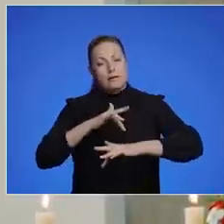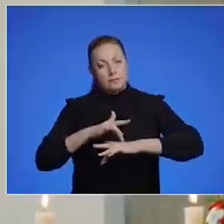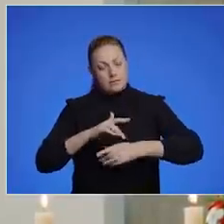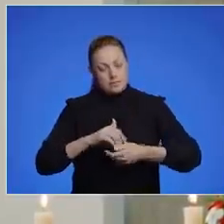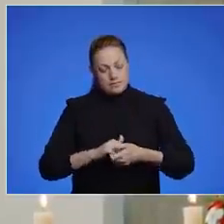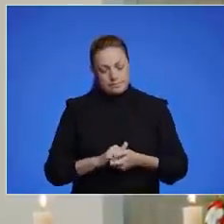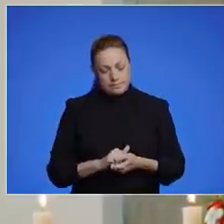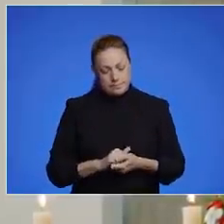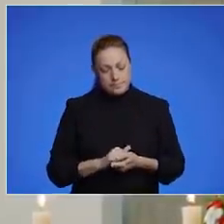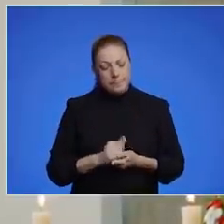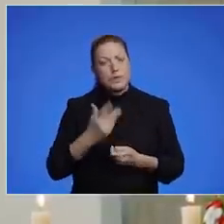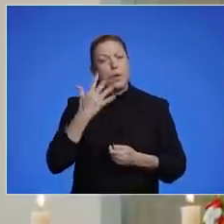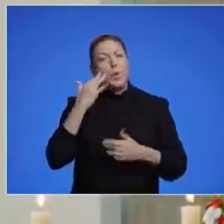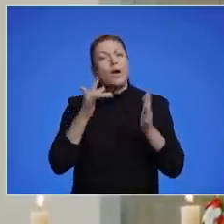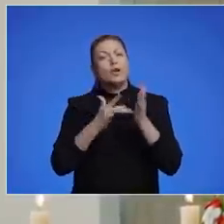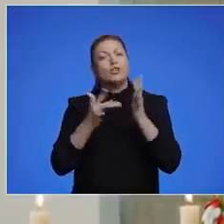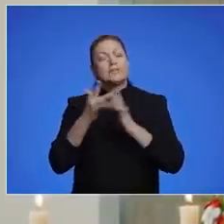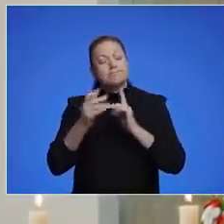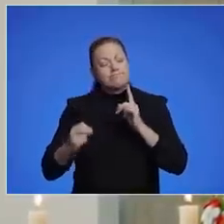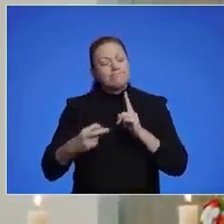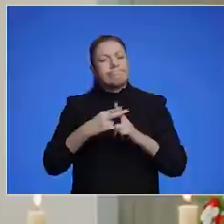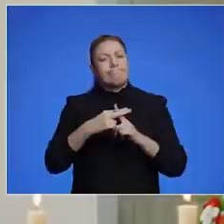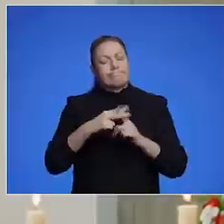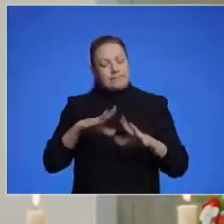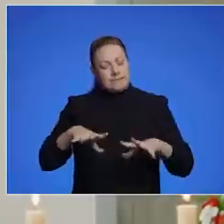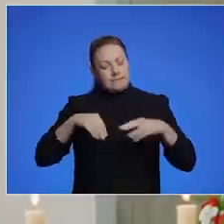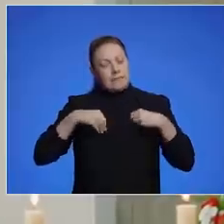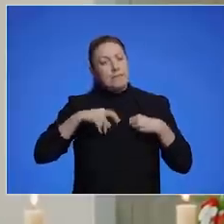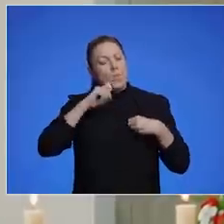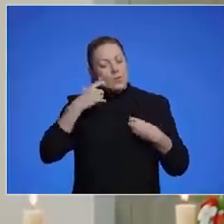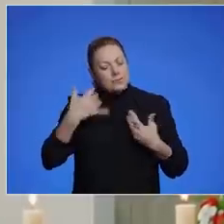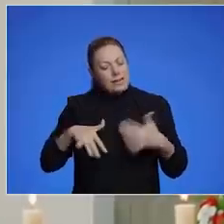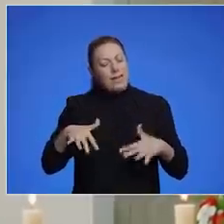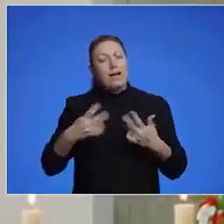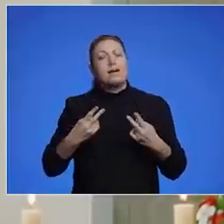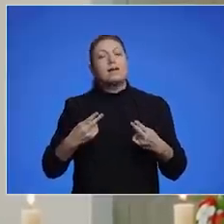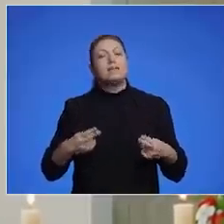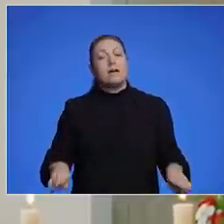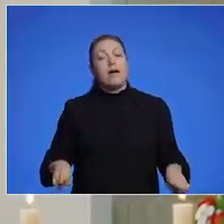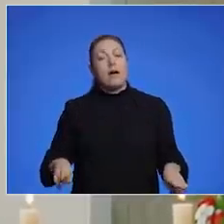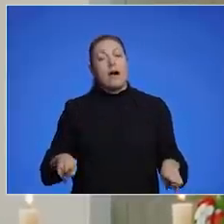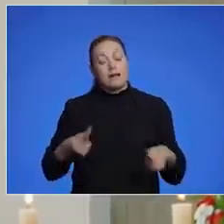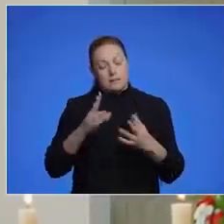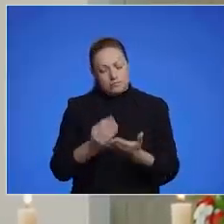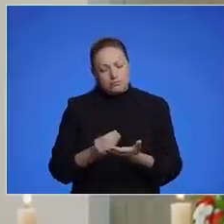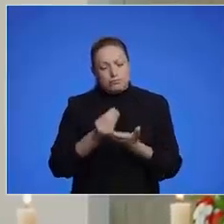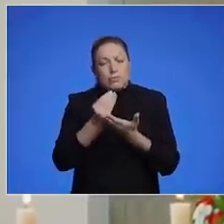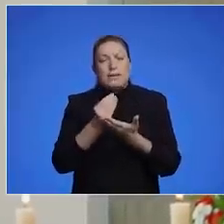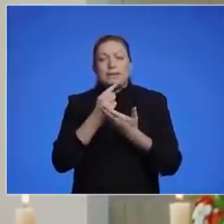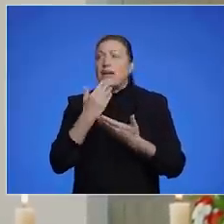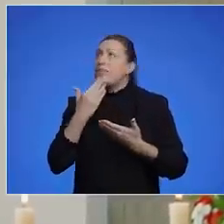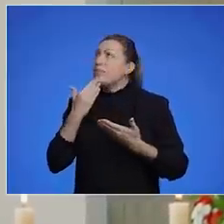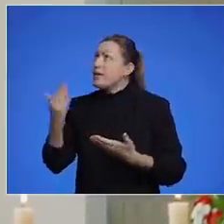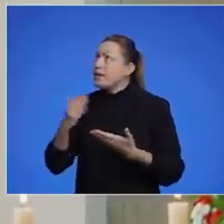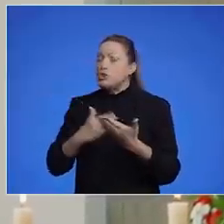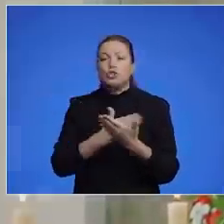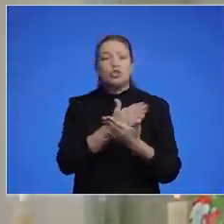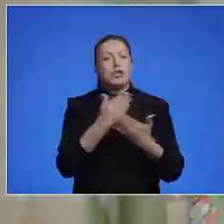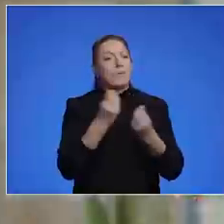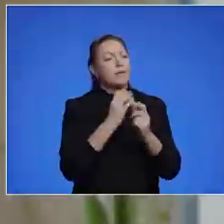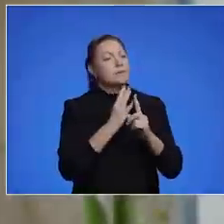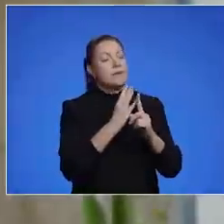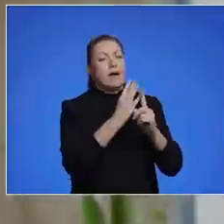was betrayed and entered willingly into his passion, he took bread and, giving thanks, he broke it. Then he gave it to his disciples,